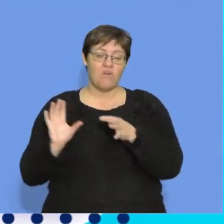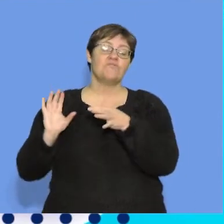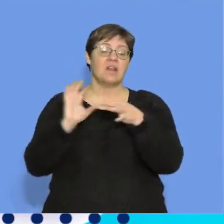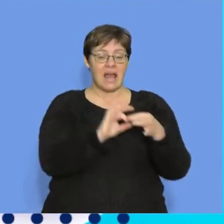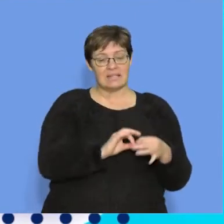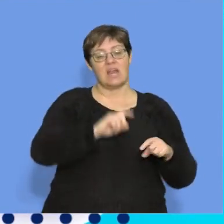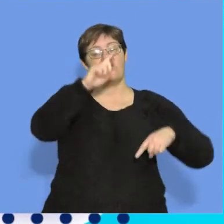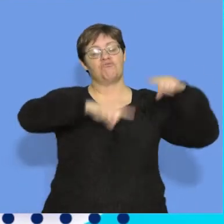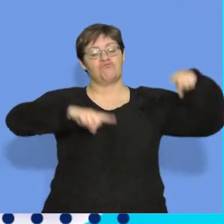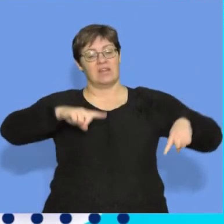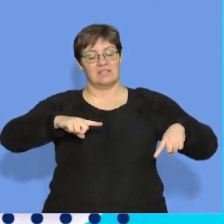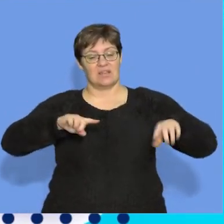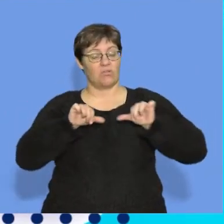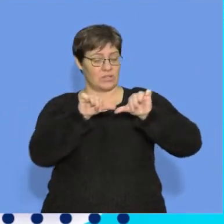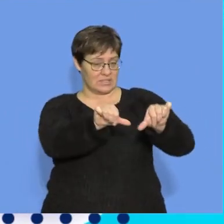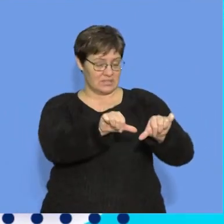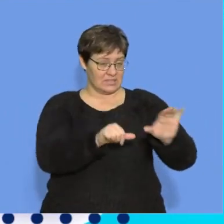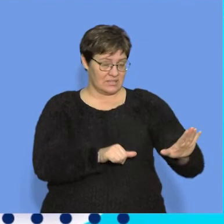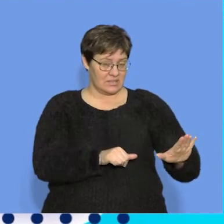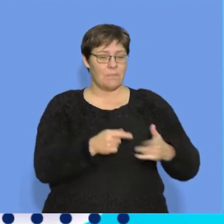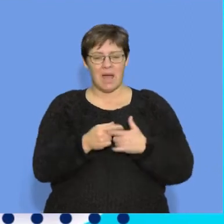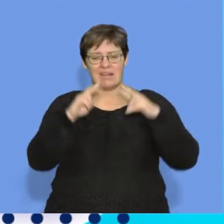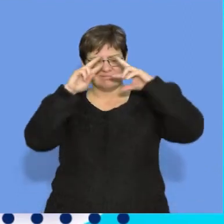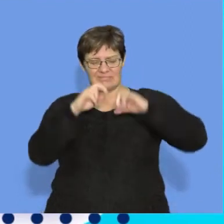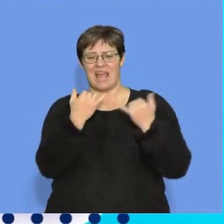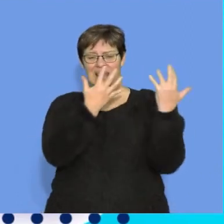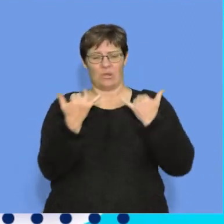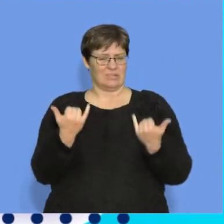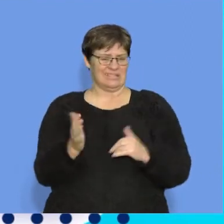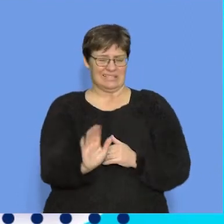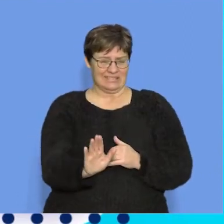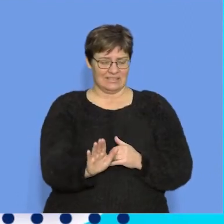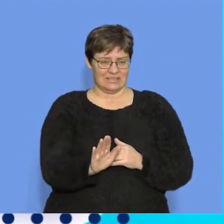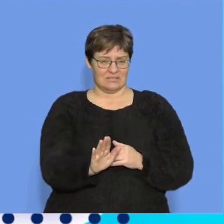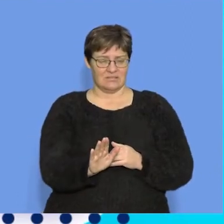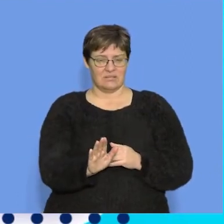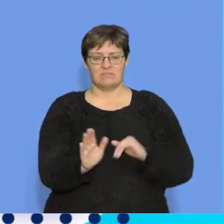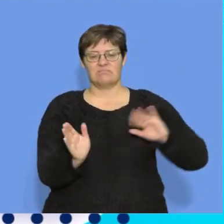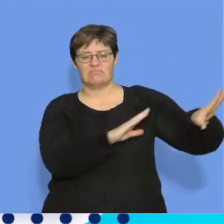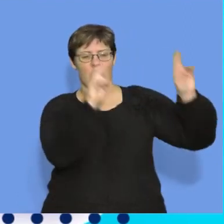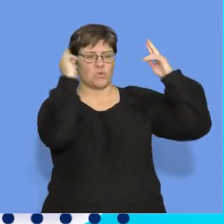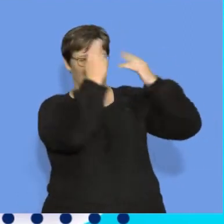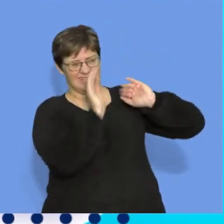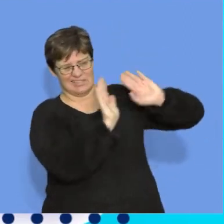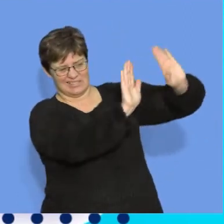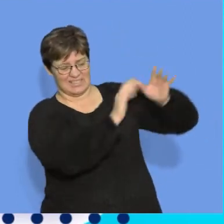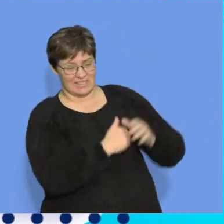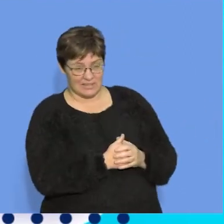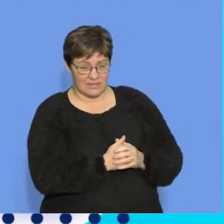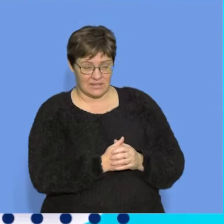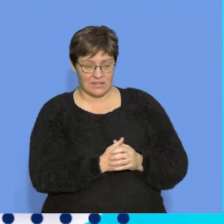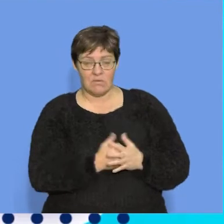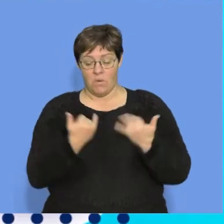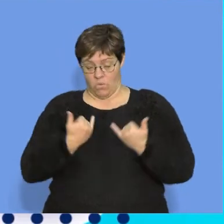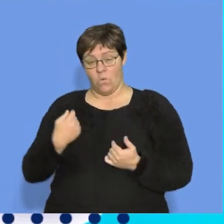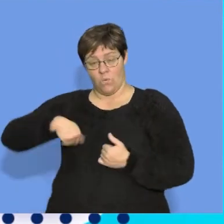the rate constant, but we're not going to go into those calculations. We'll leave that to the university students. What we are going